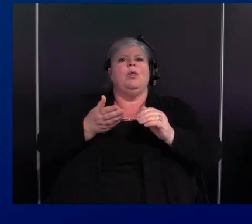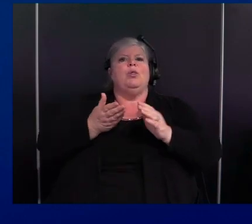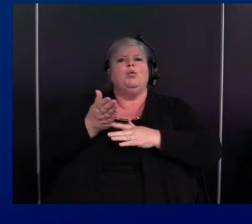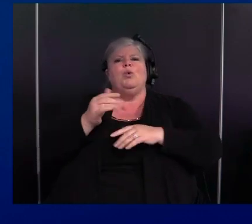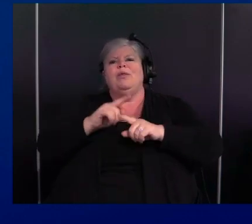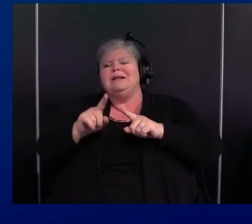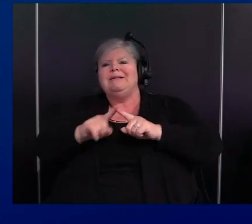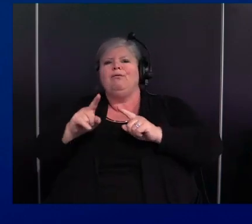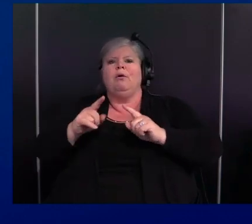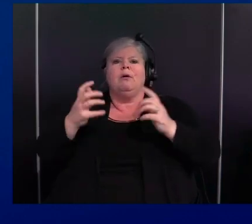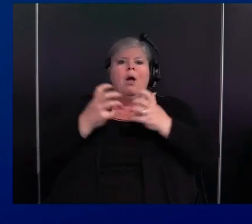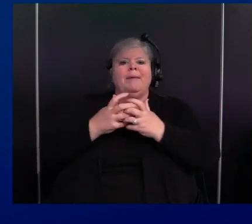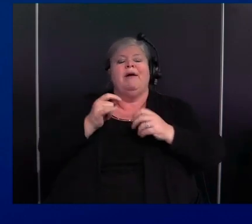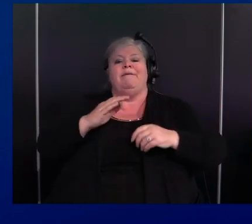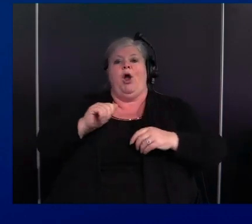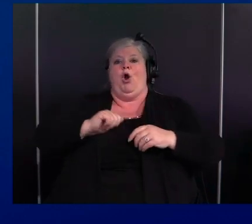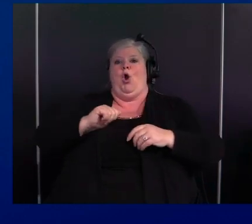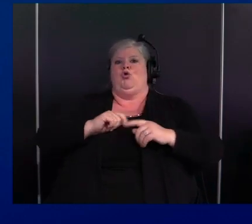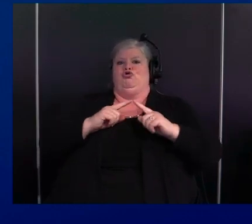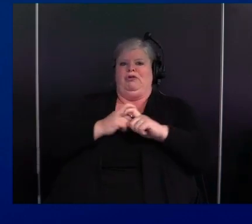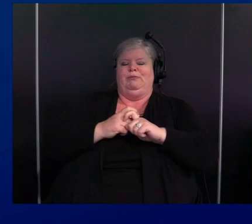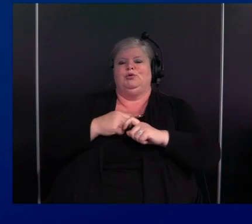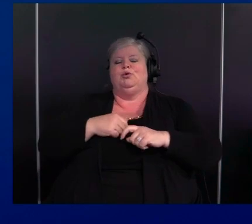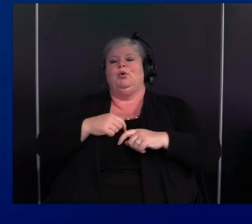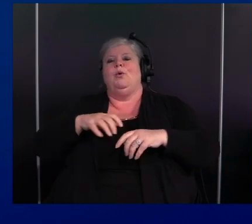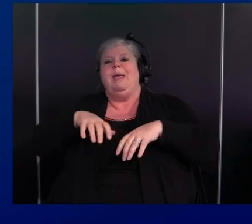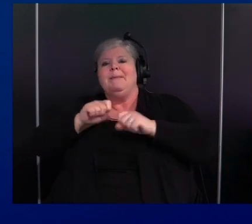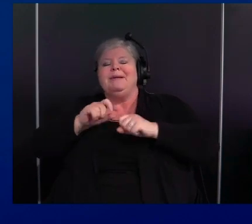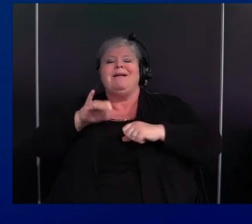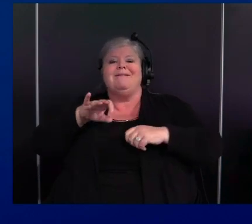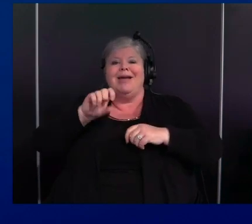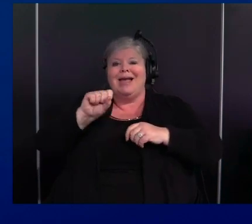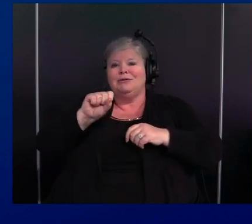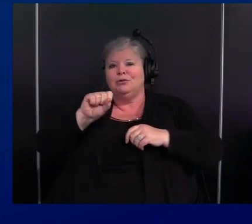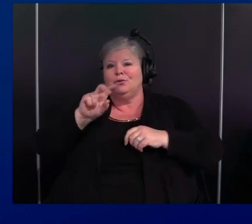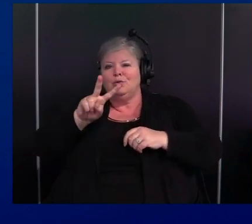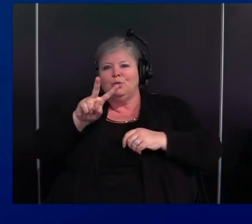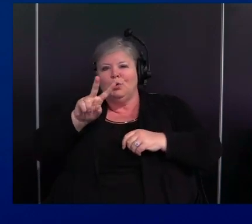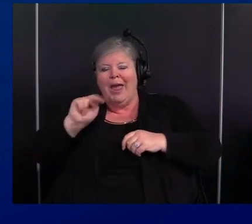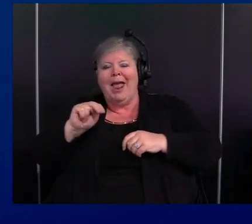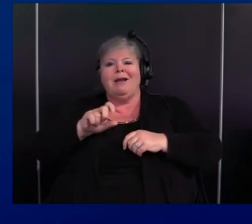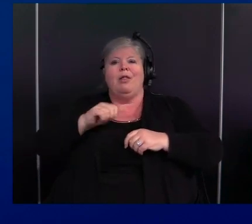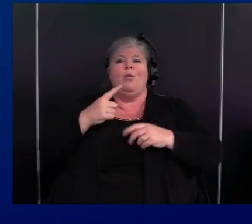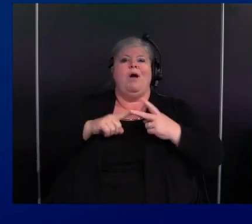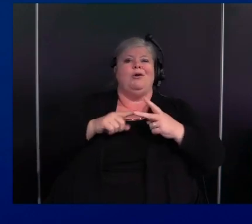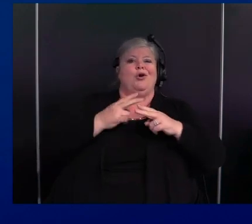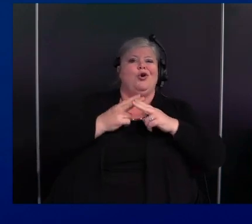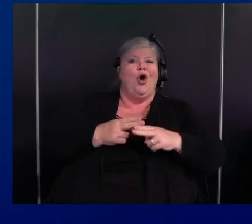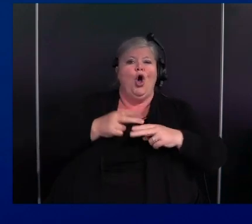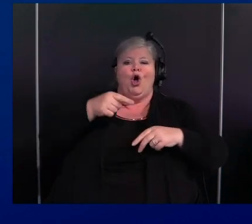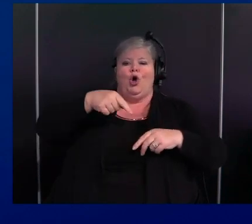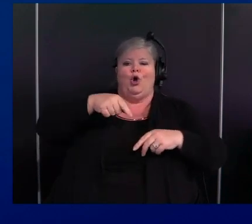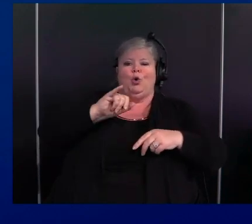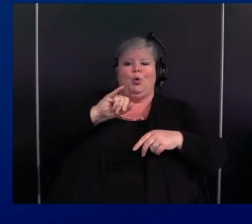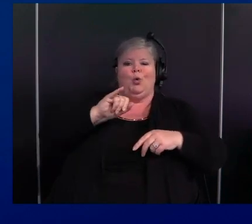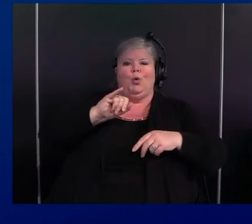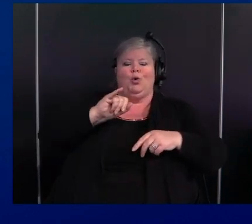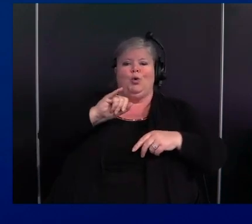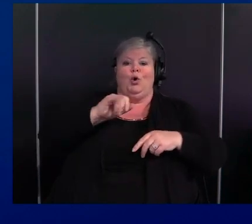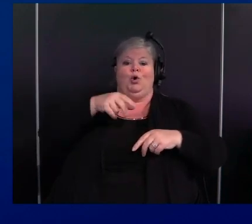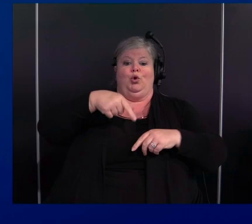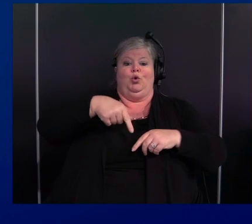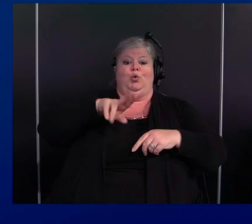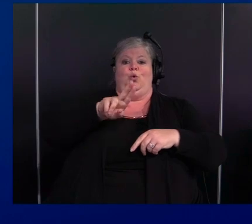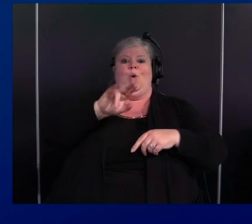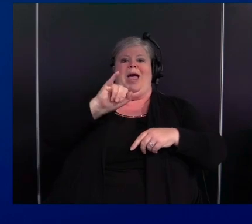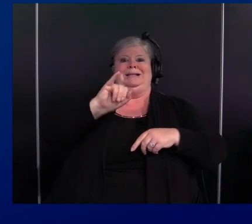own crypto, our own implementation of S2N, there's another protocol called QUIC, the QUIC. Yeah.